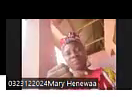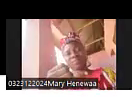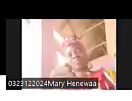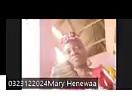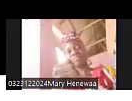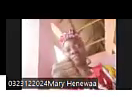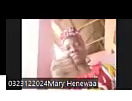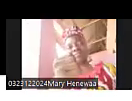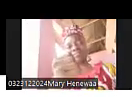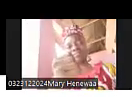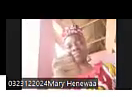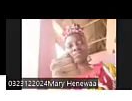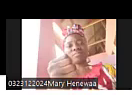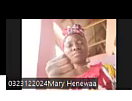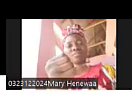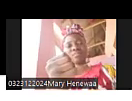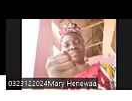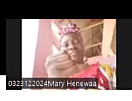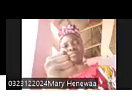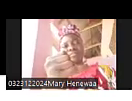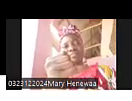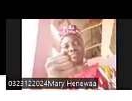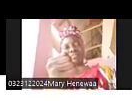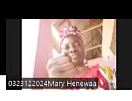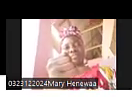Keep quiet and sign I. Okay.